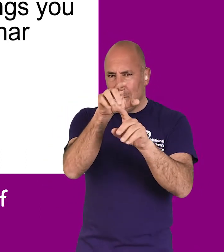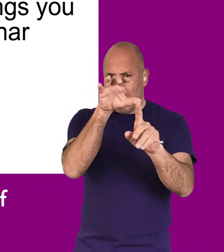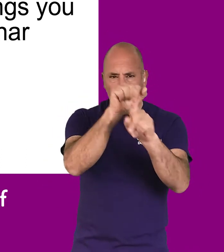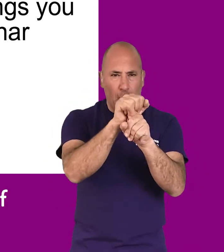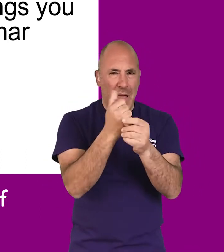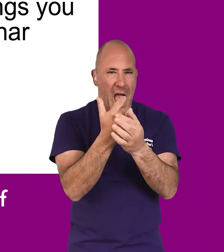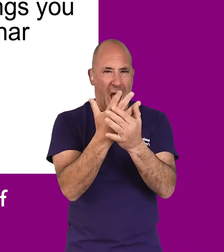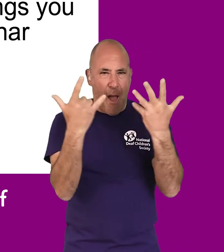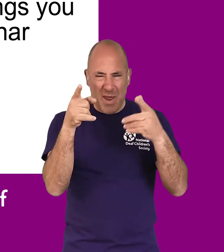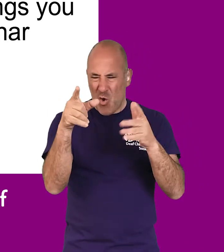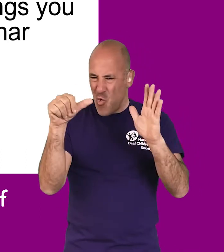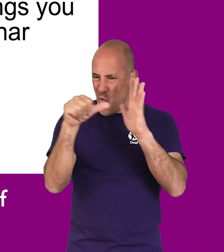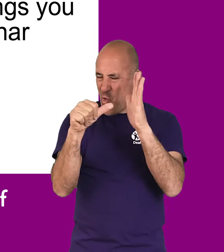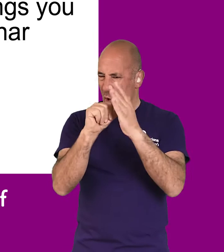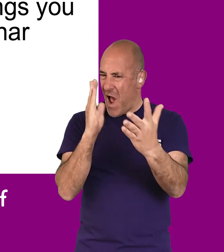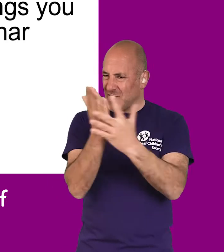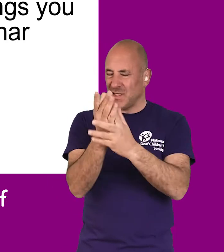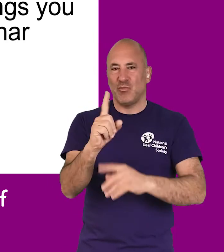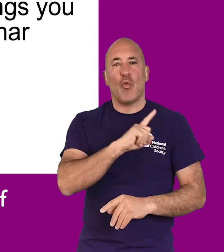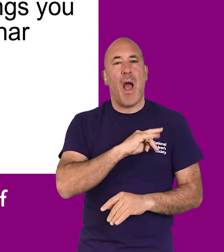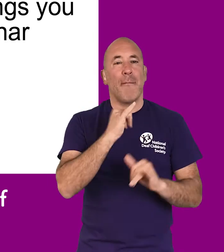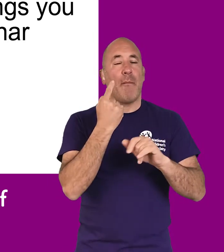make a note to yourself